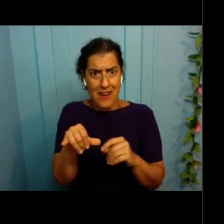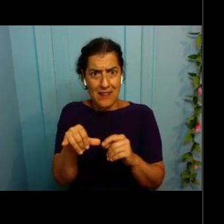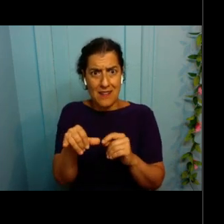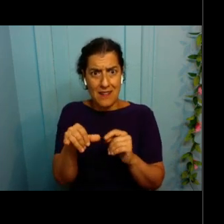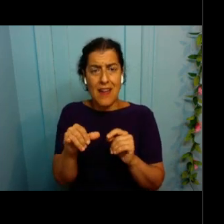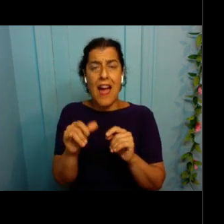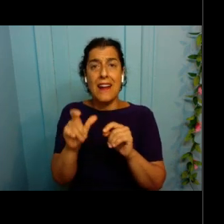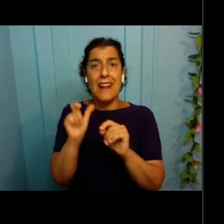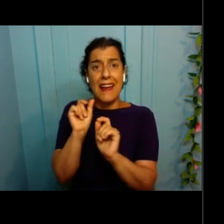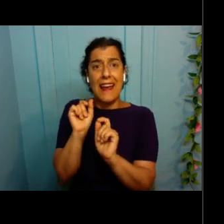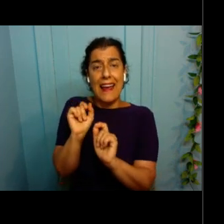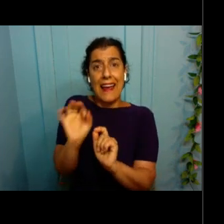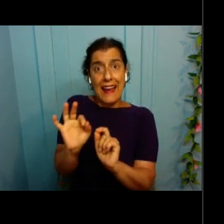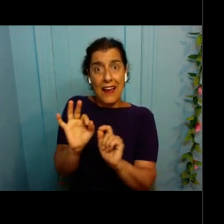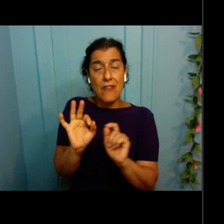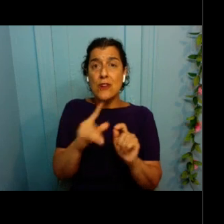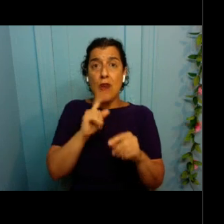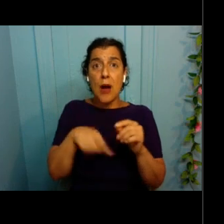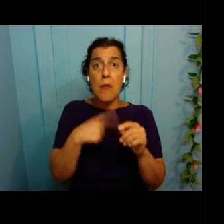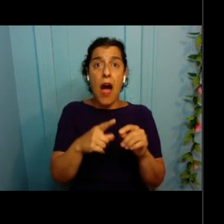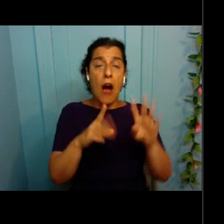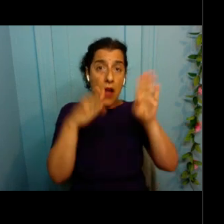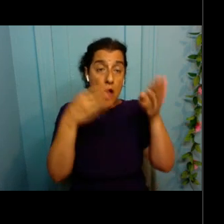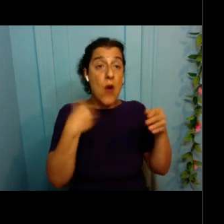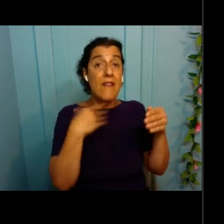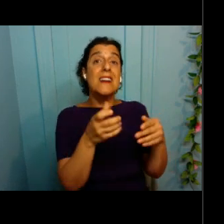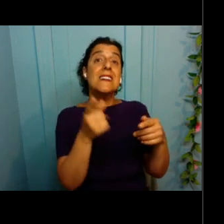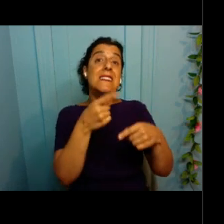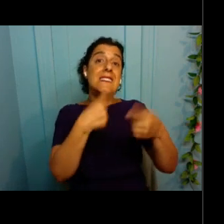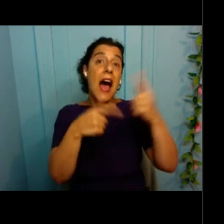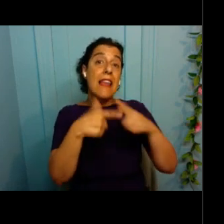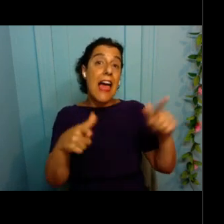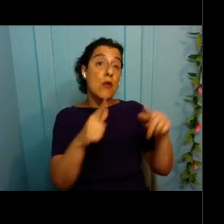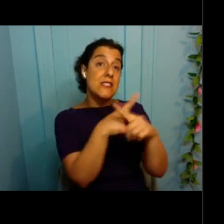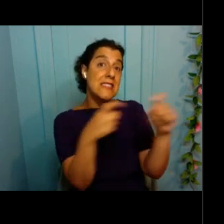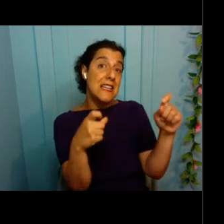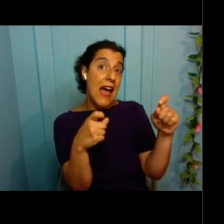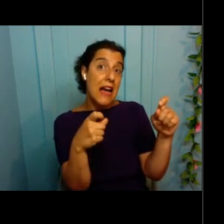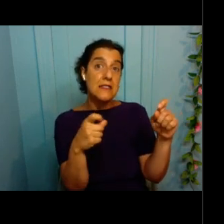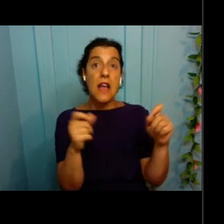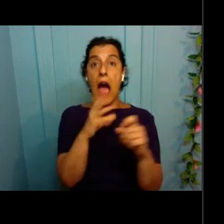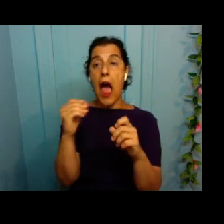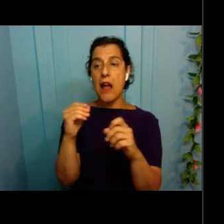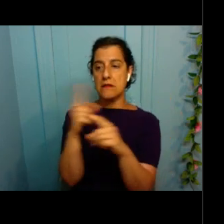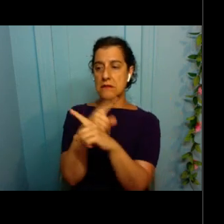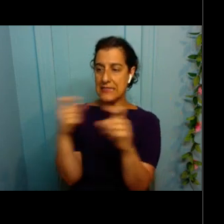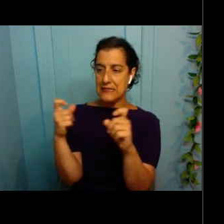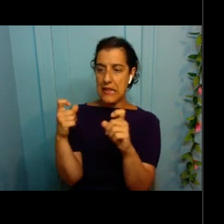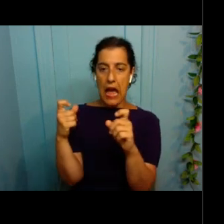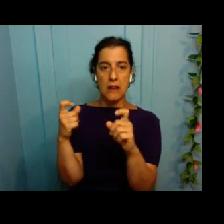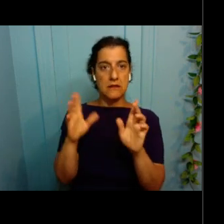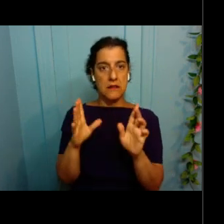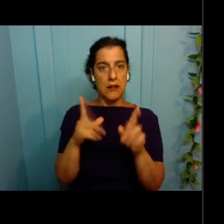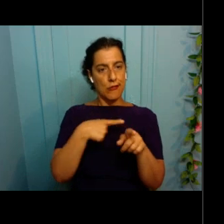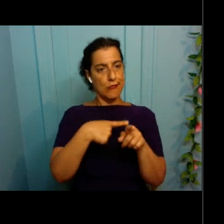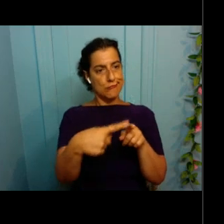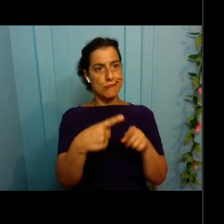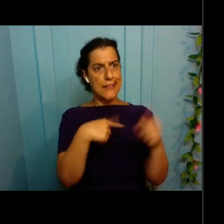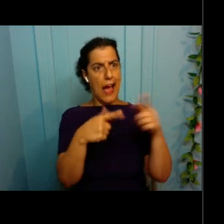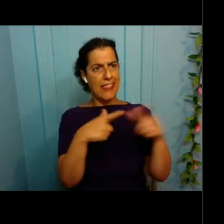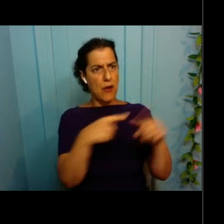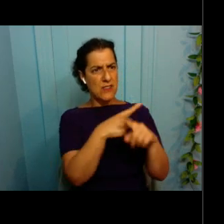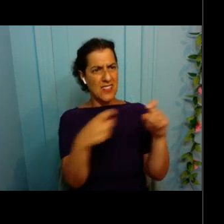marked with sign language. So you have sign language syntax in contrast to the unmarked syntax. And that's something